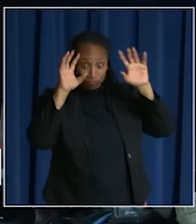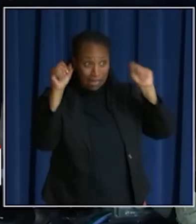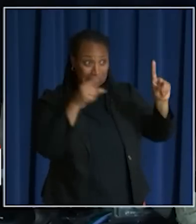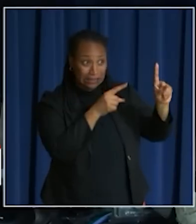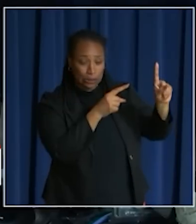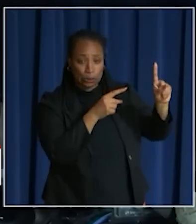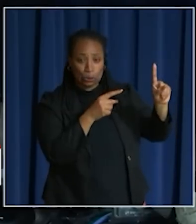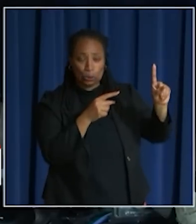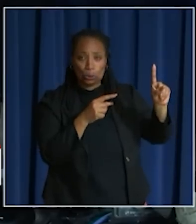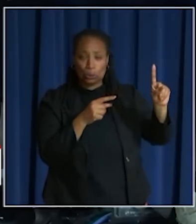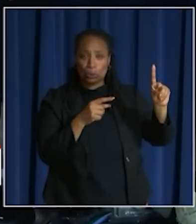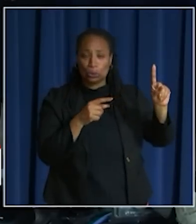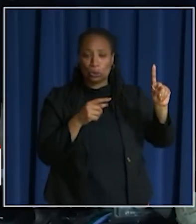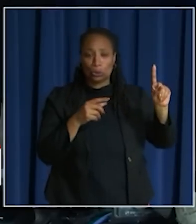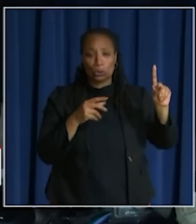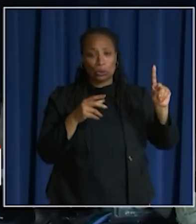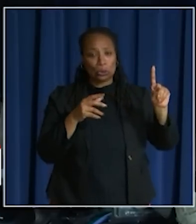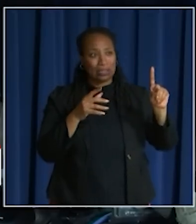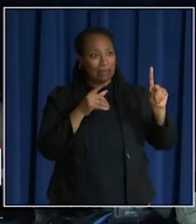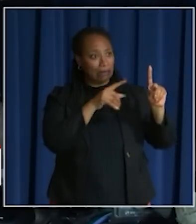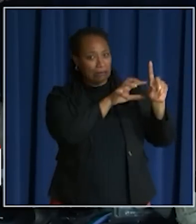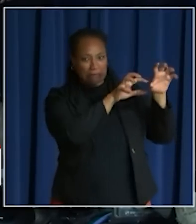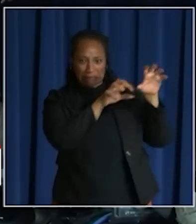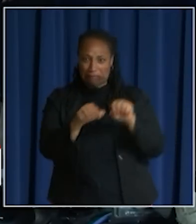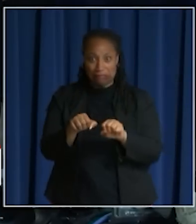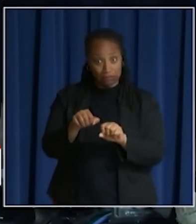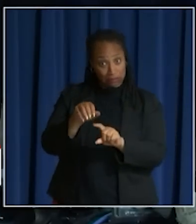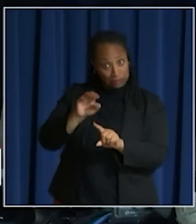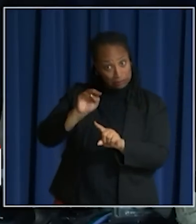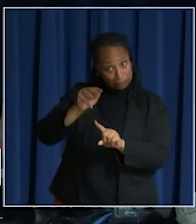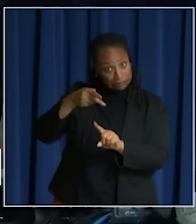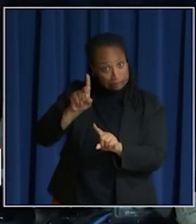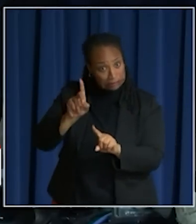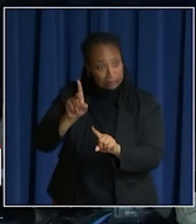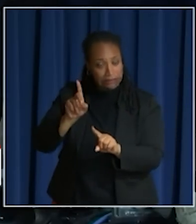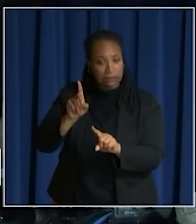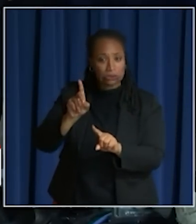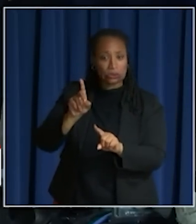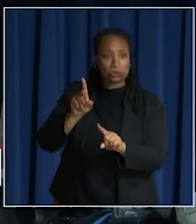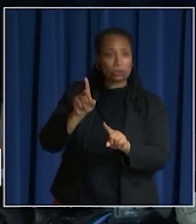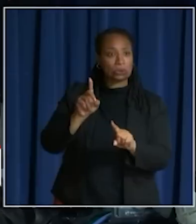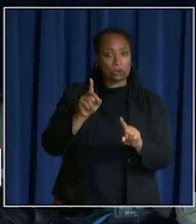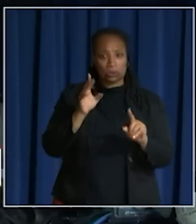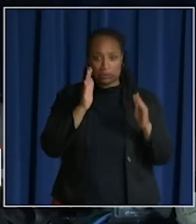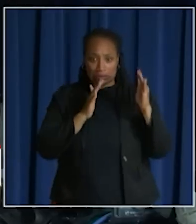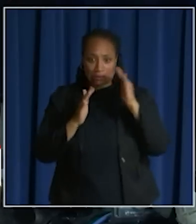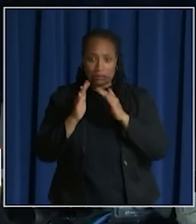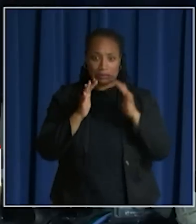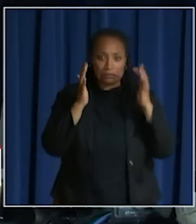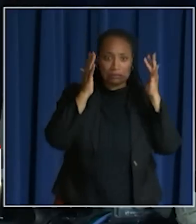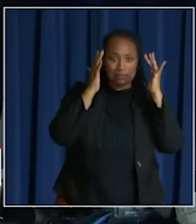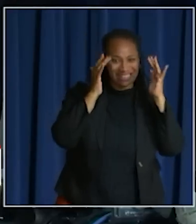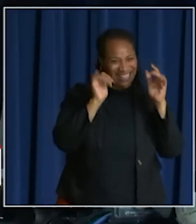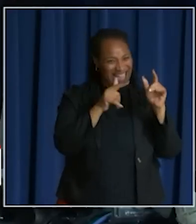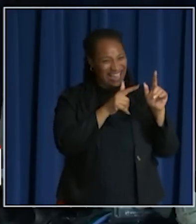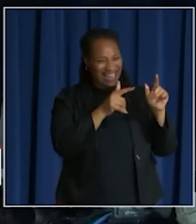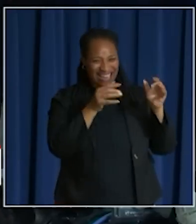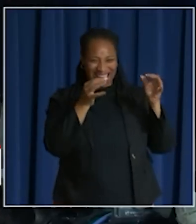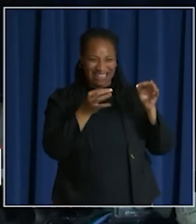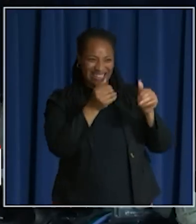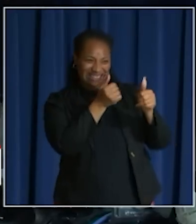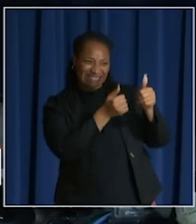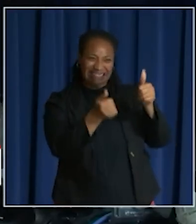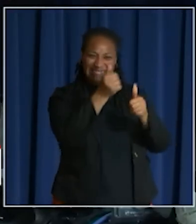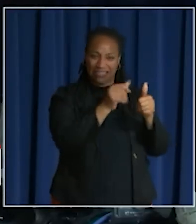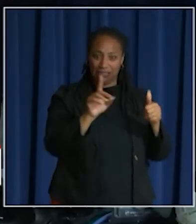have the MPD police department be responsive to the Department of Justice, the time to address that is when